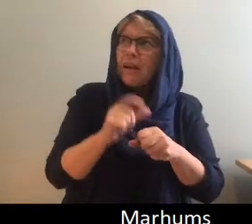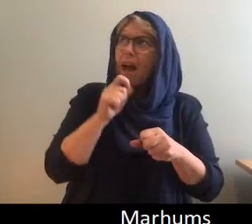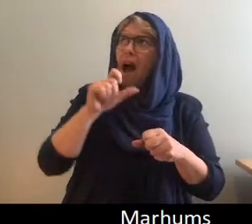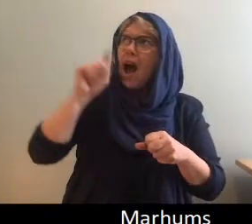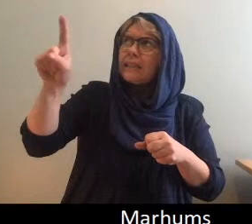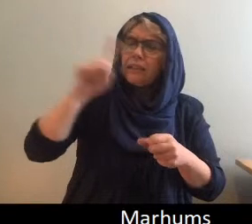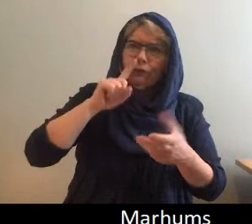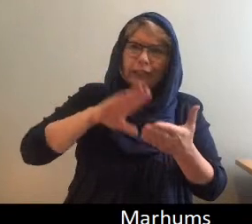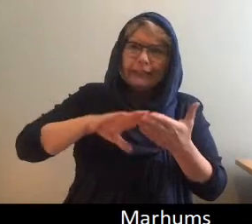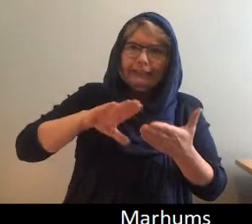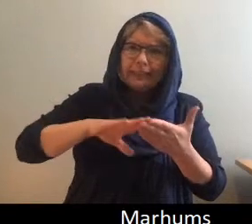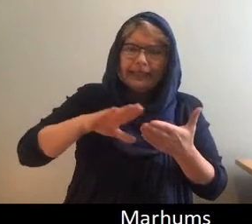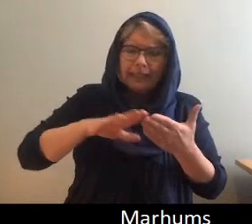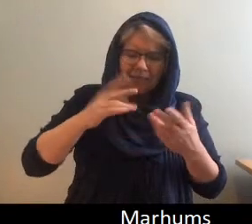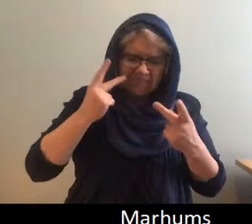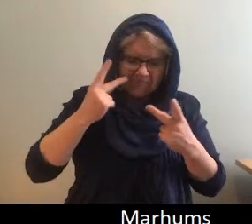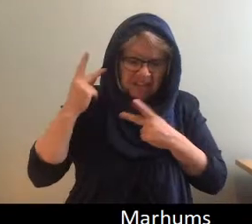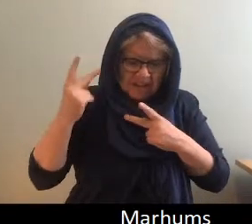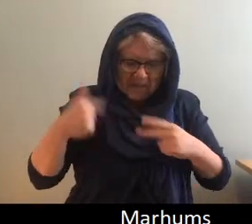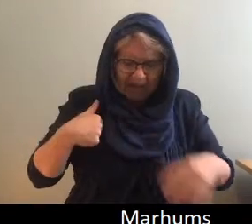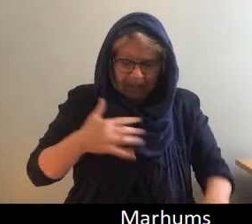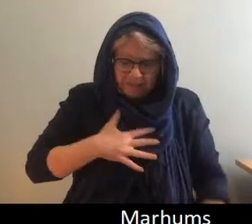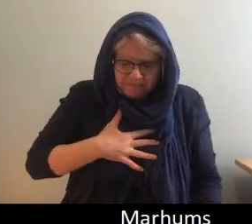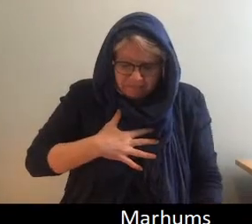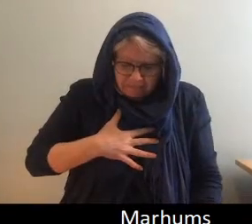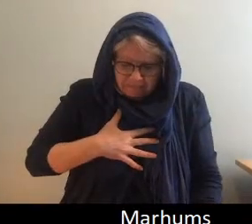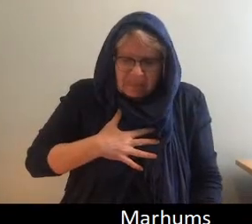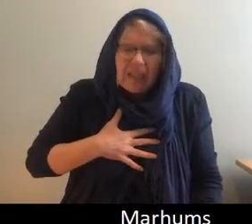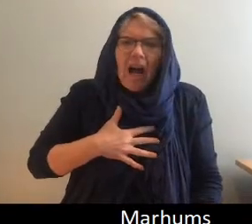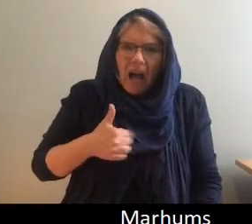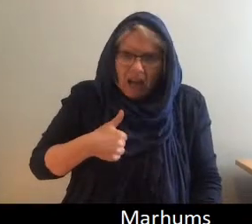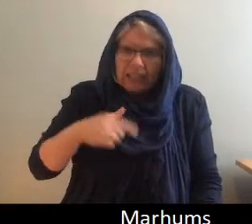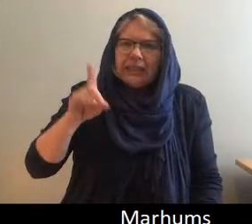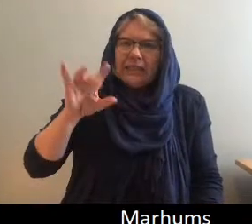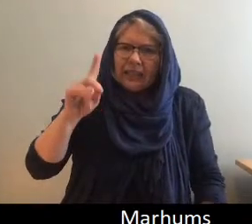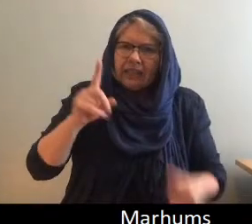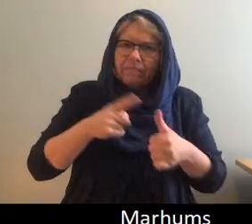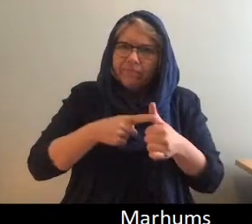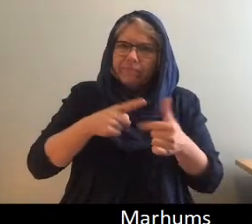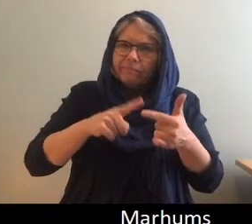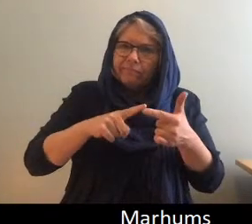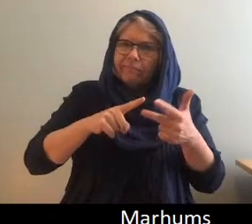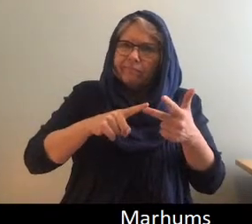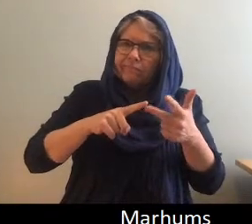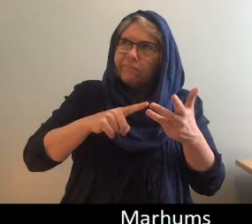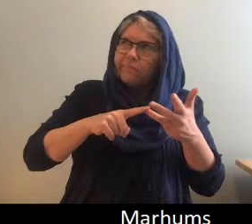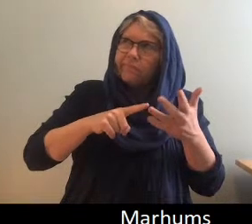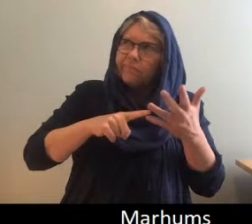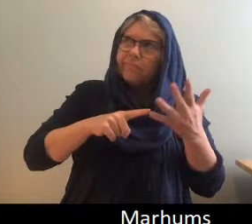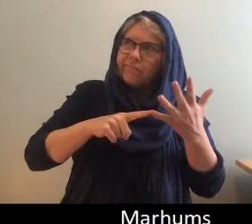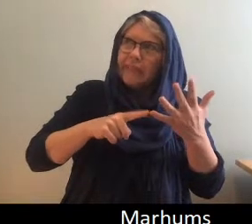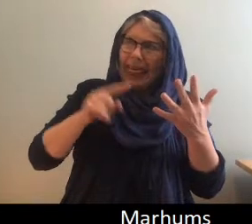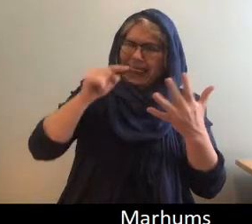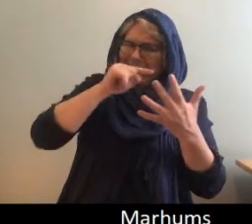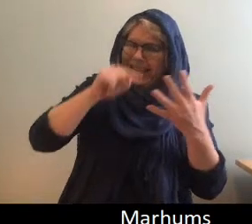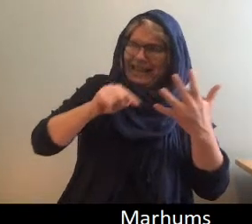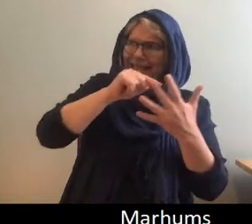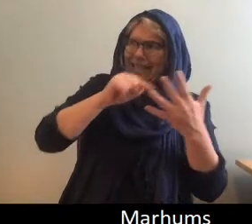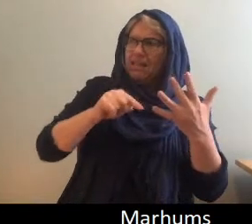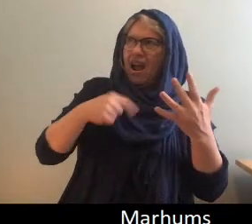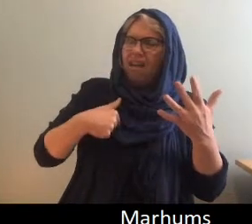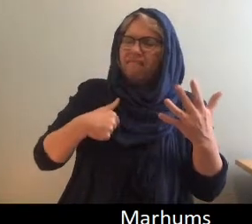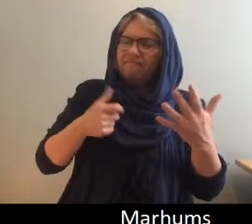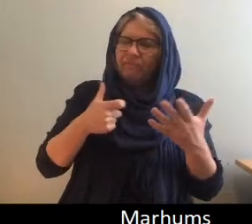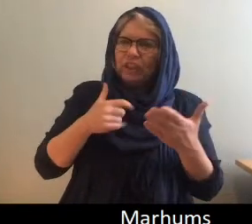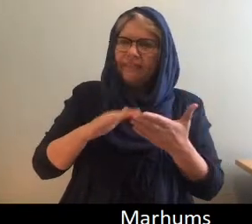have stolen. I might have done this or that. Remembering the sins and then rectifying those sins. If I've stolen something, make sure I return it to